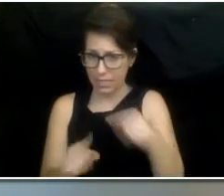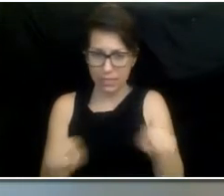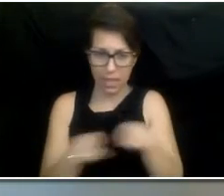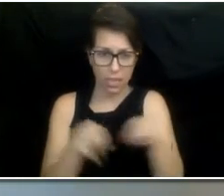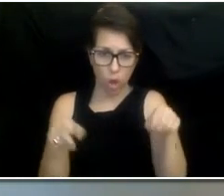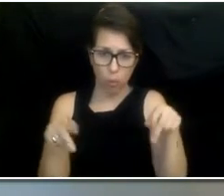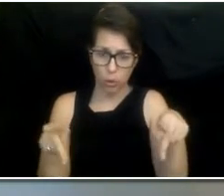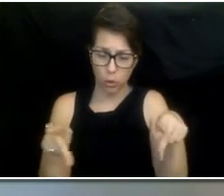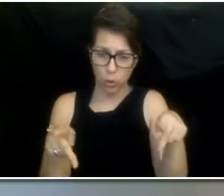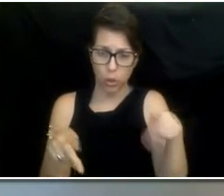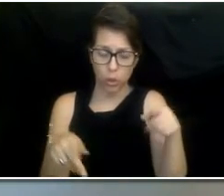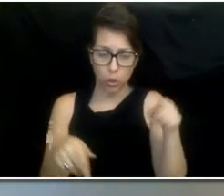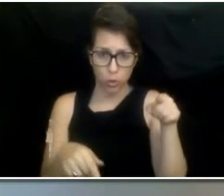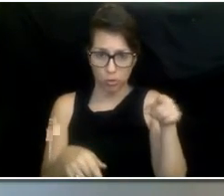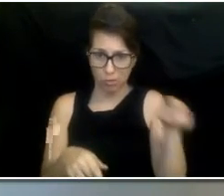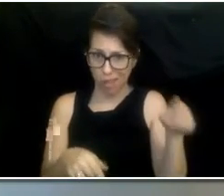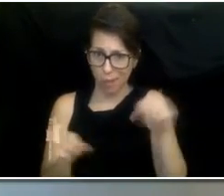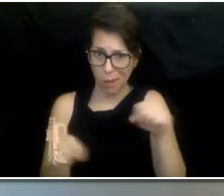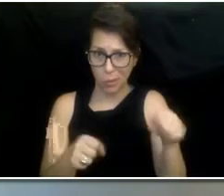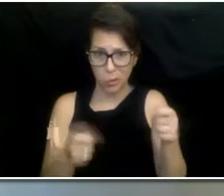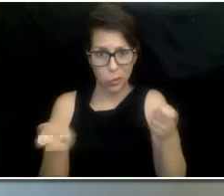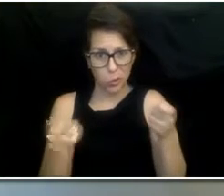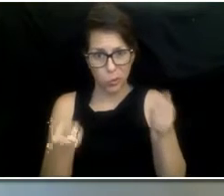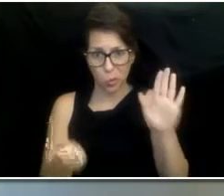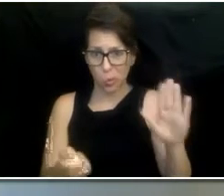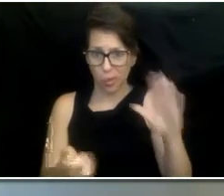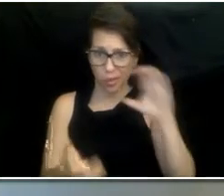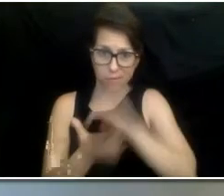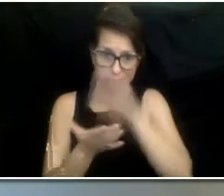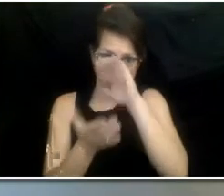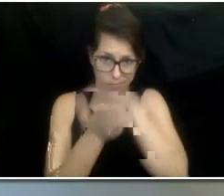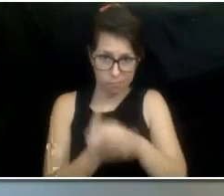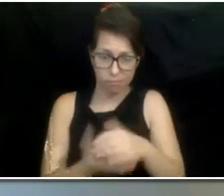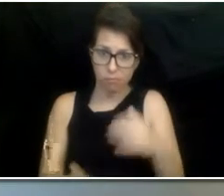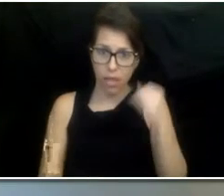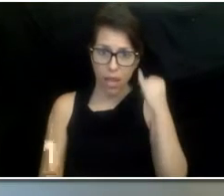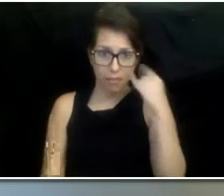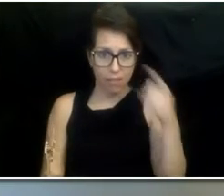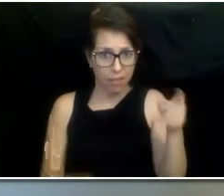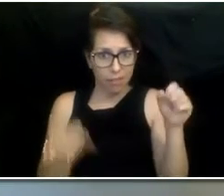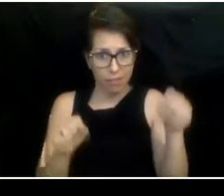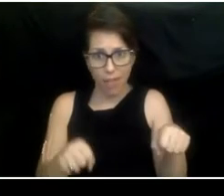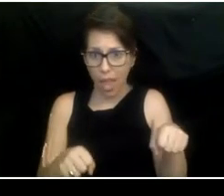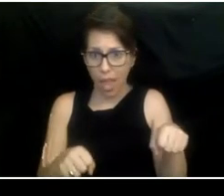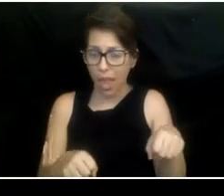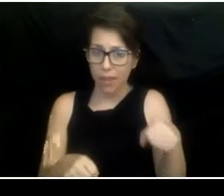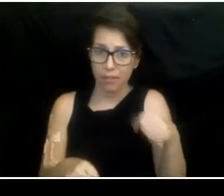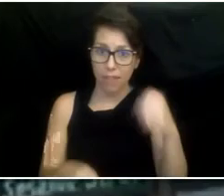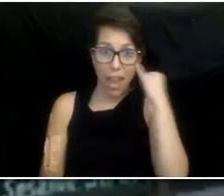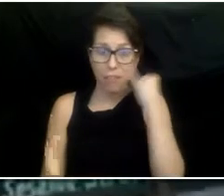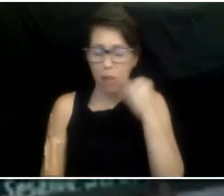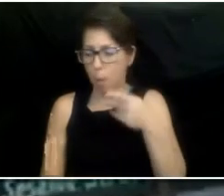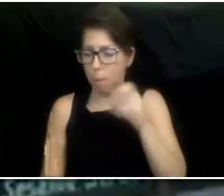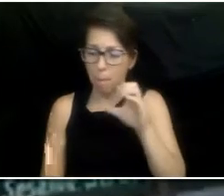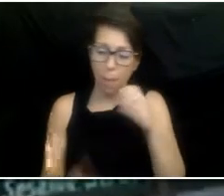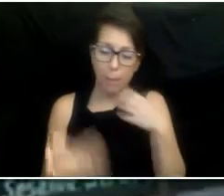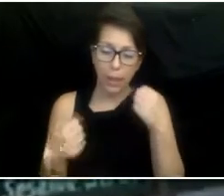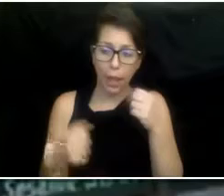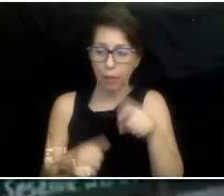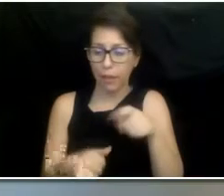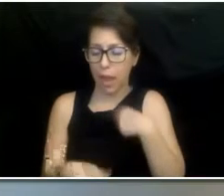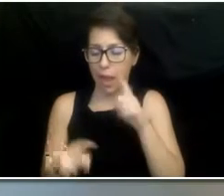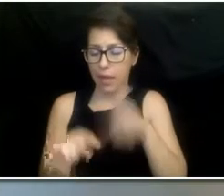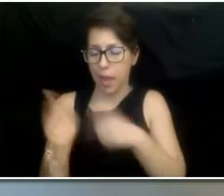child they will use whatever mechanism and we do have the responses in place and we do have the experts and the